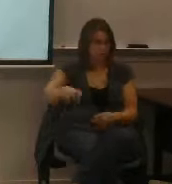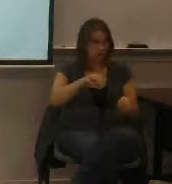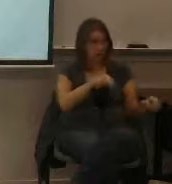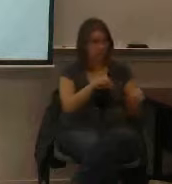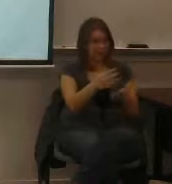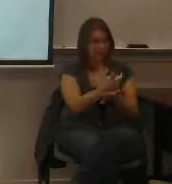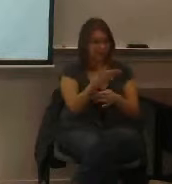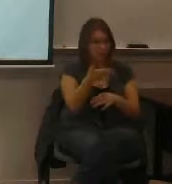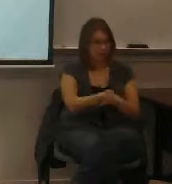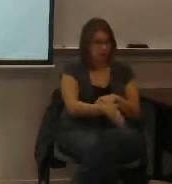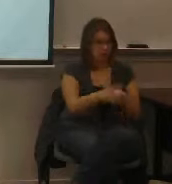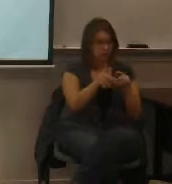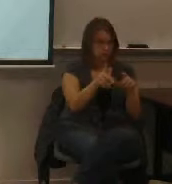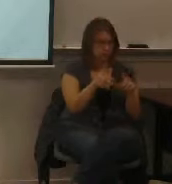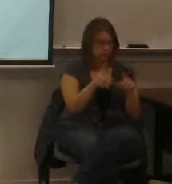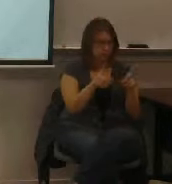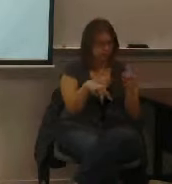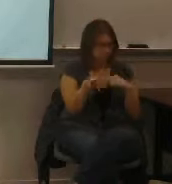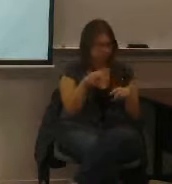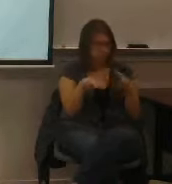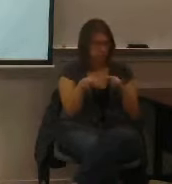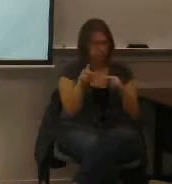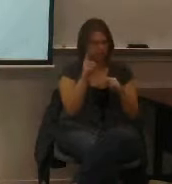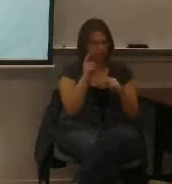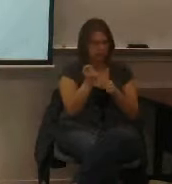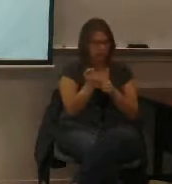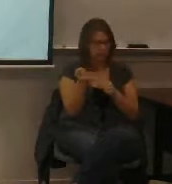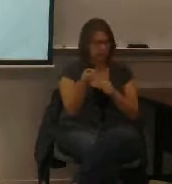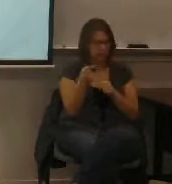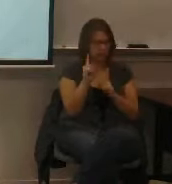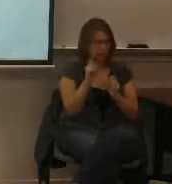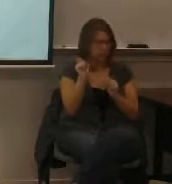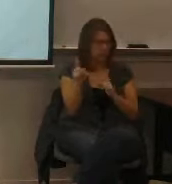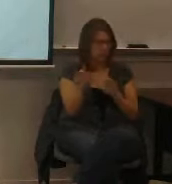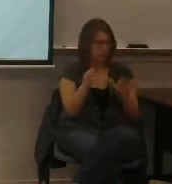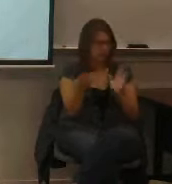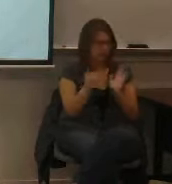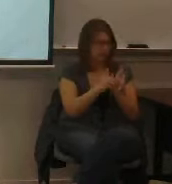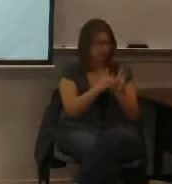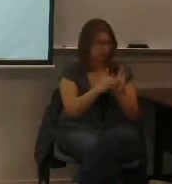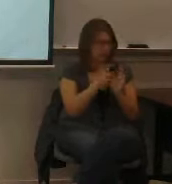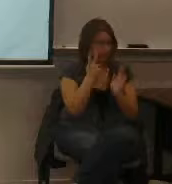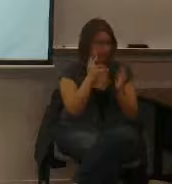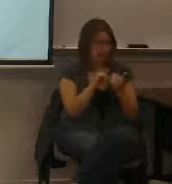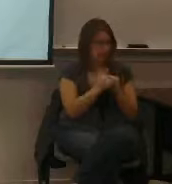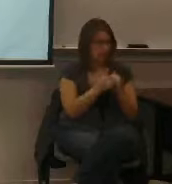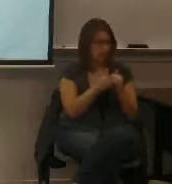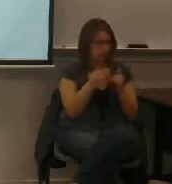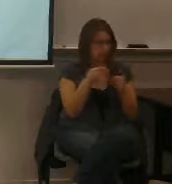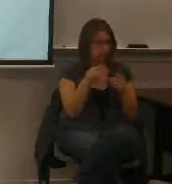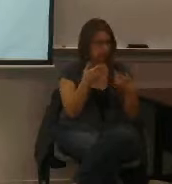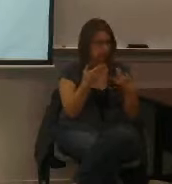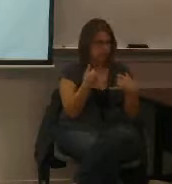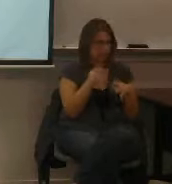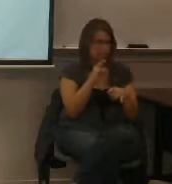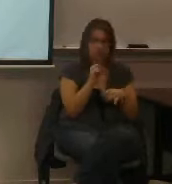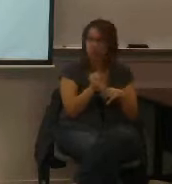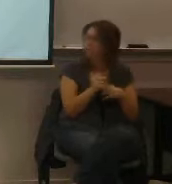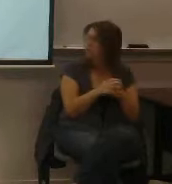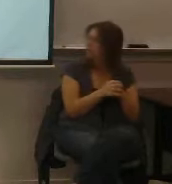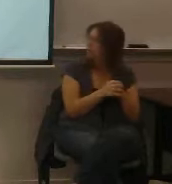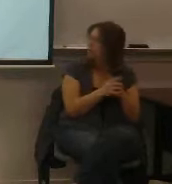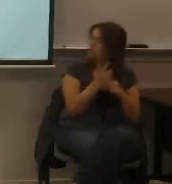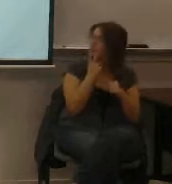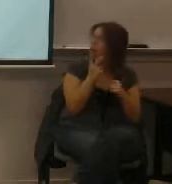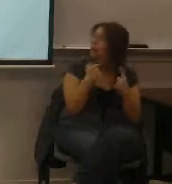around collecting fish, and I think he's actually next year he's going to go back and redo this work again and look at and see how it is. We see that